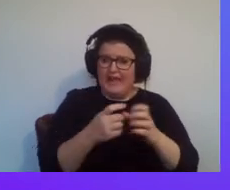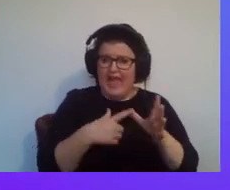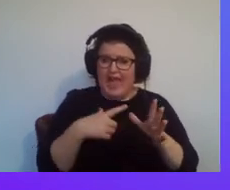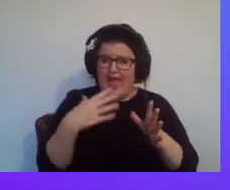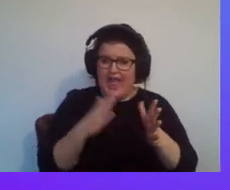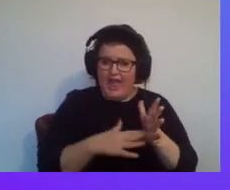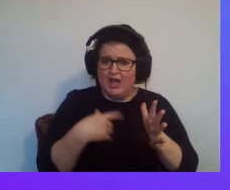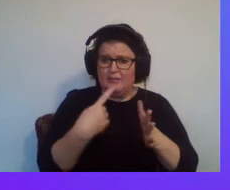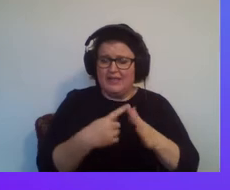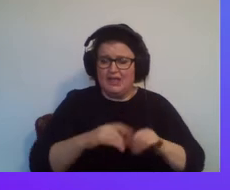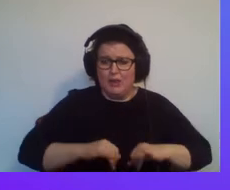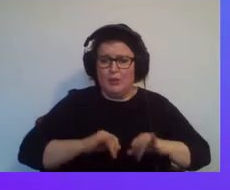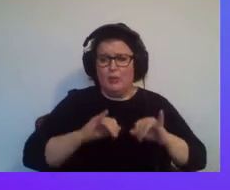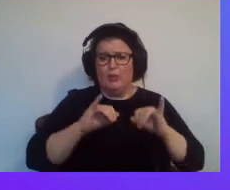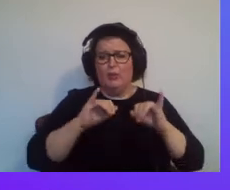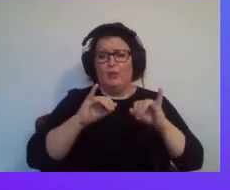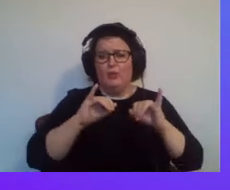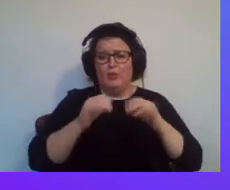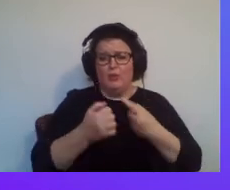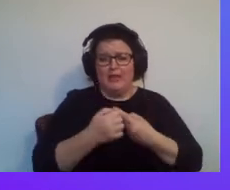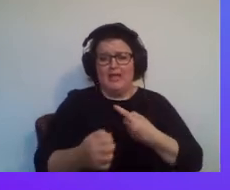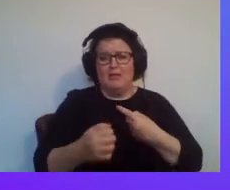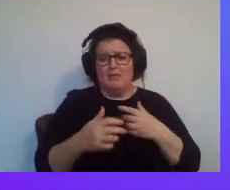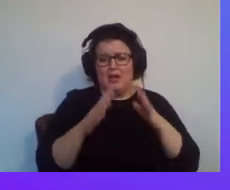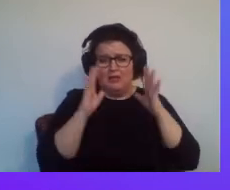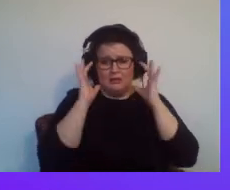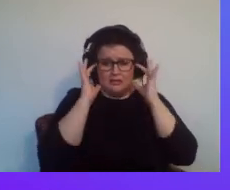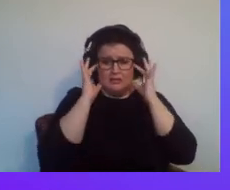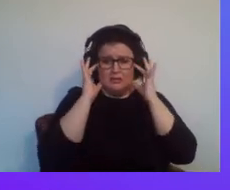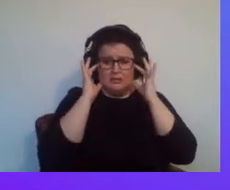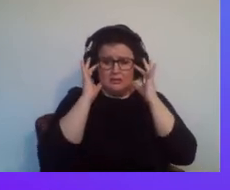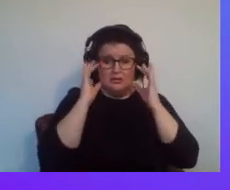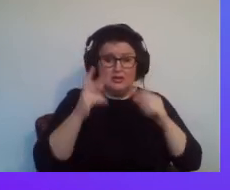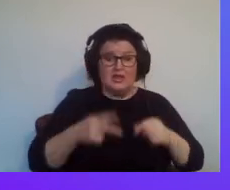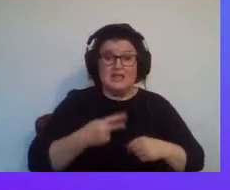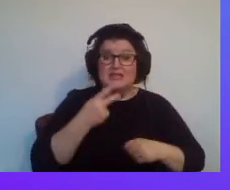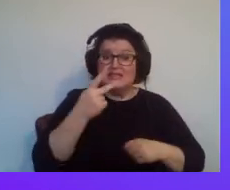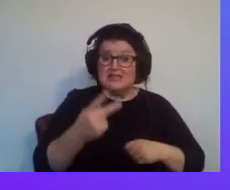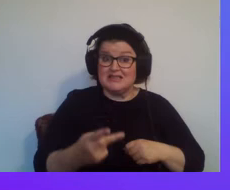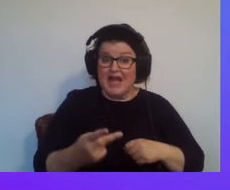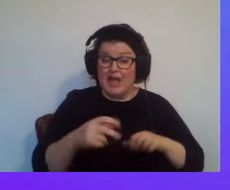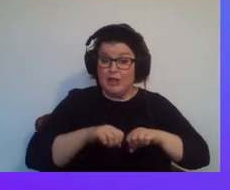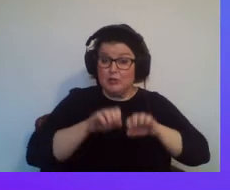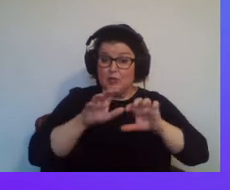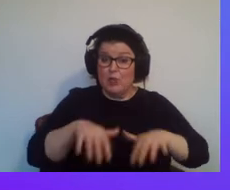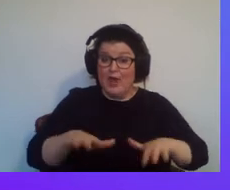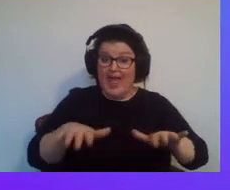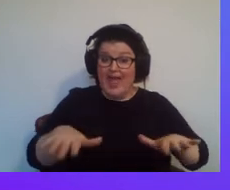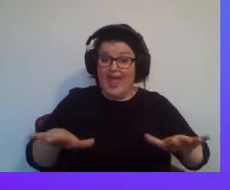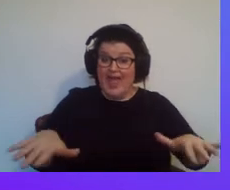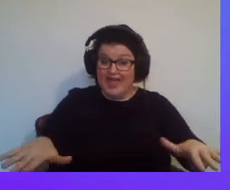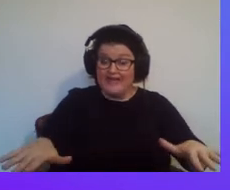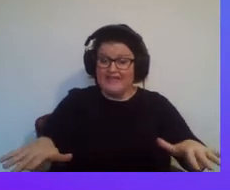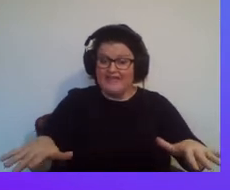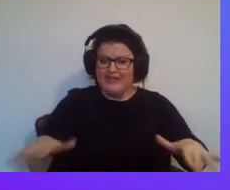wave, and we are still disproportionately impacted. I'm sure Professor Kevin Fenton will give us some information about